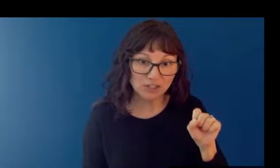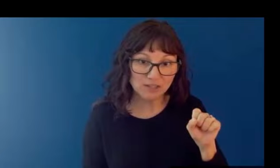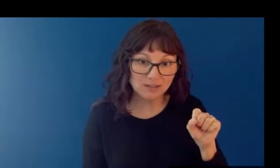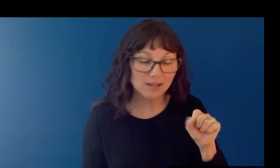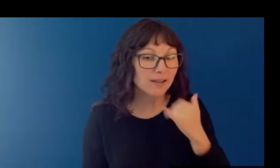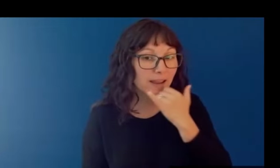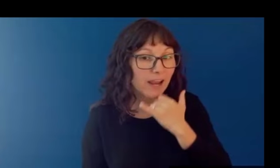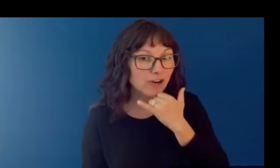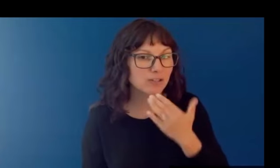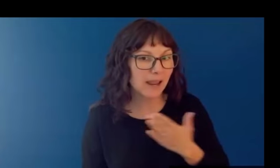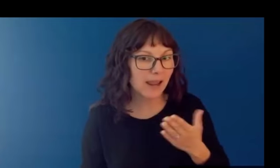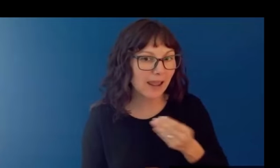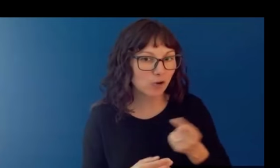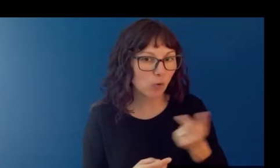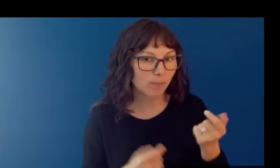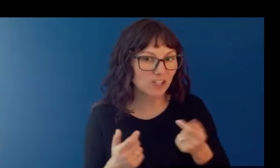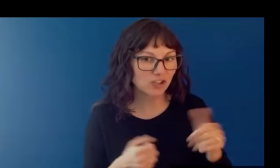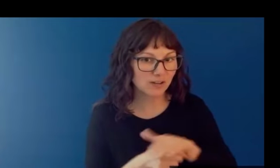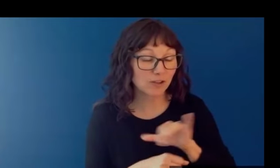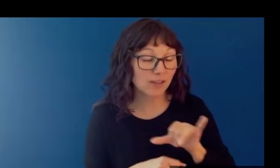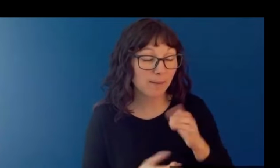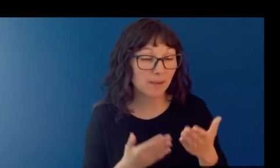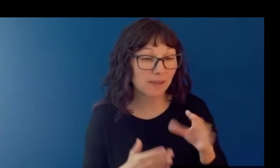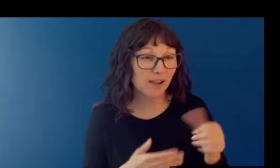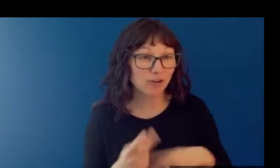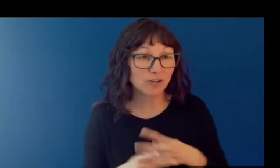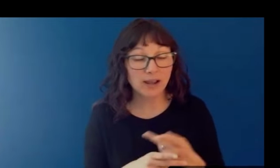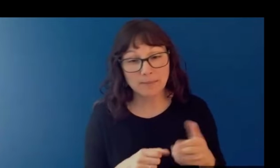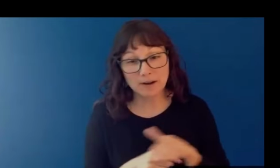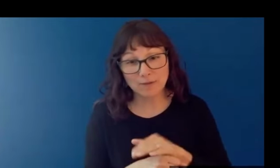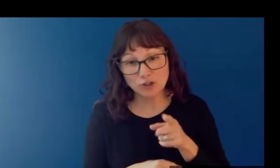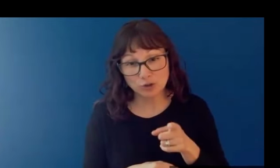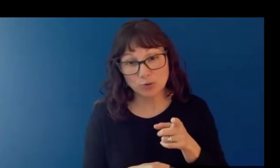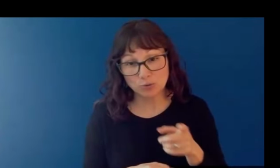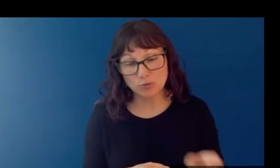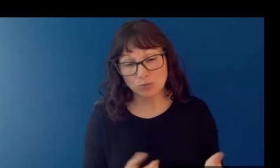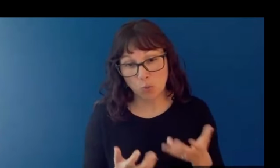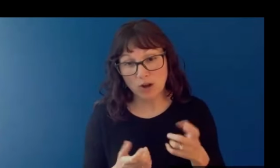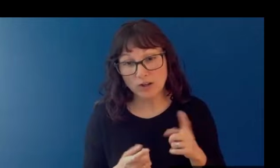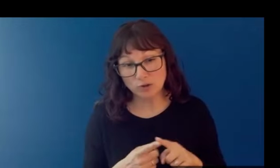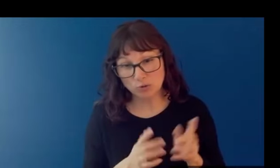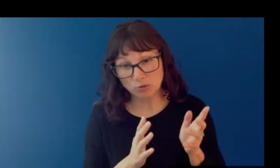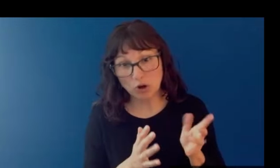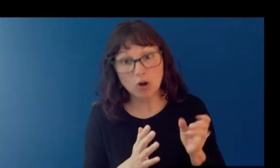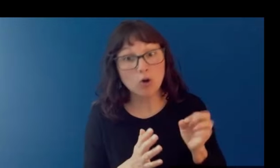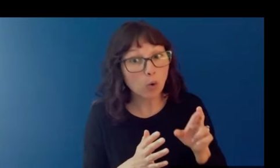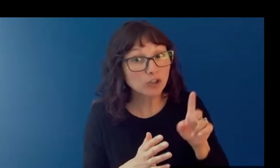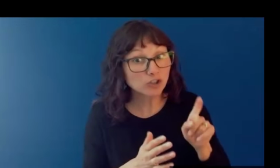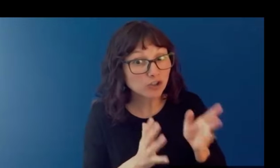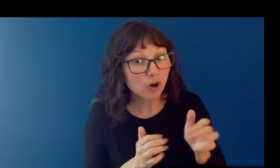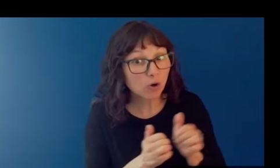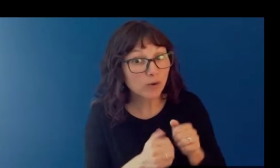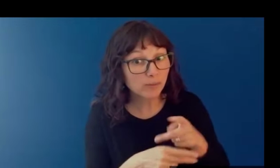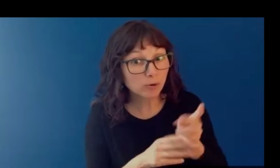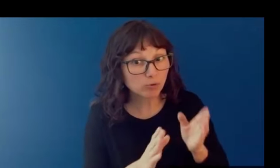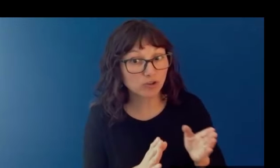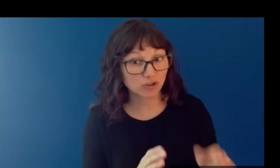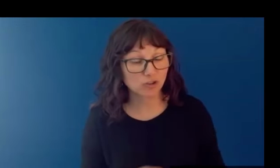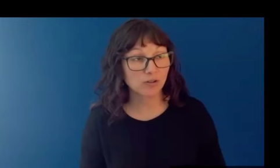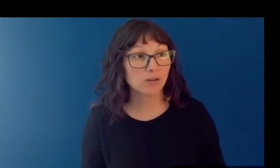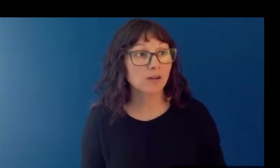And that may be another coverage that you would like to speak or should speak to a producer